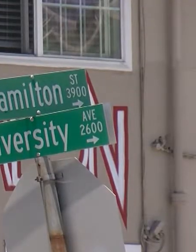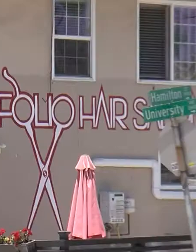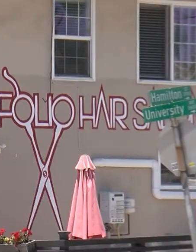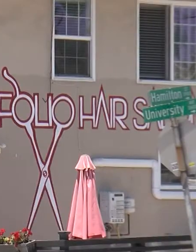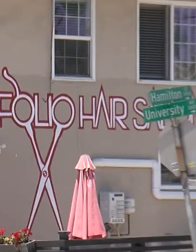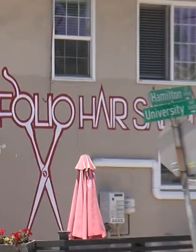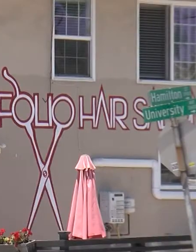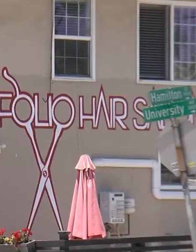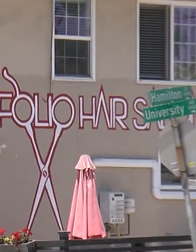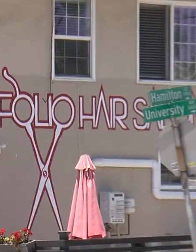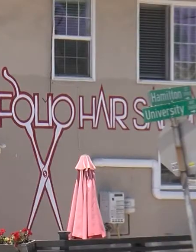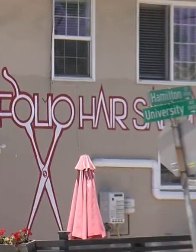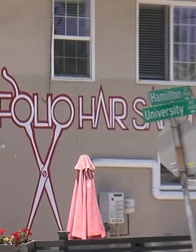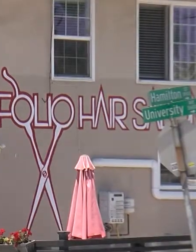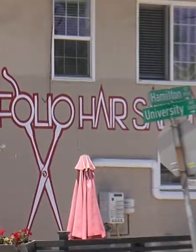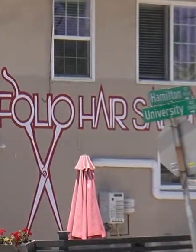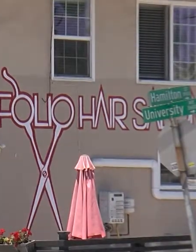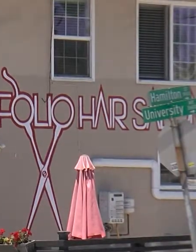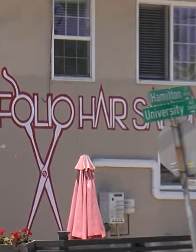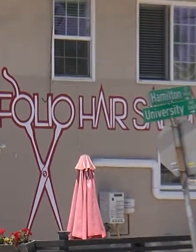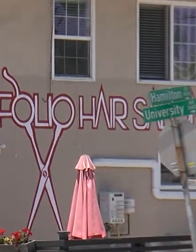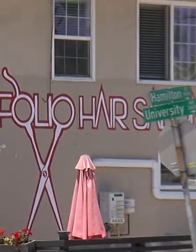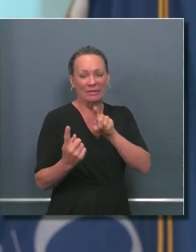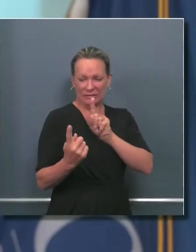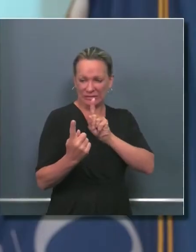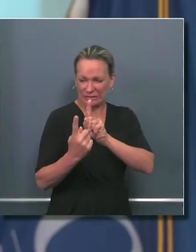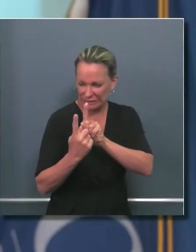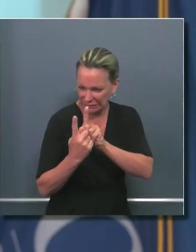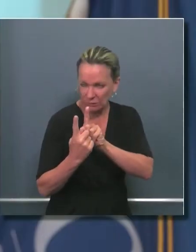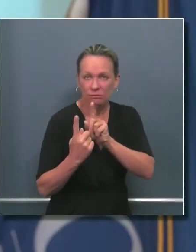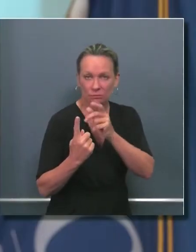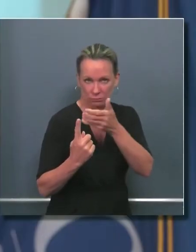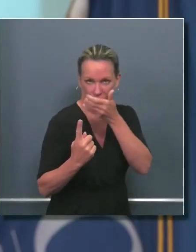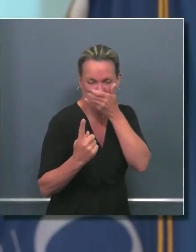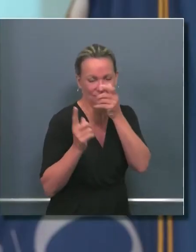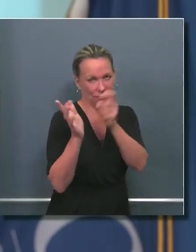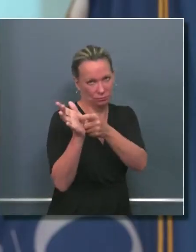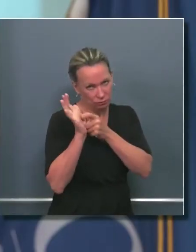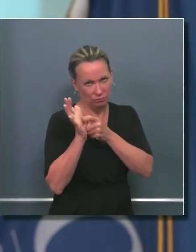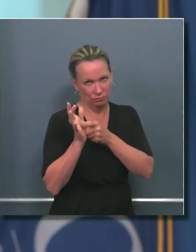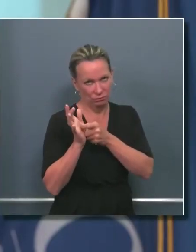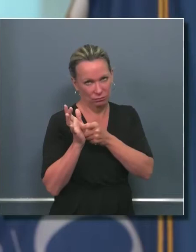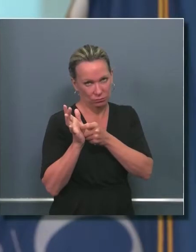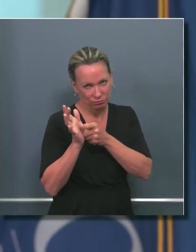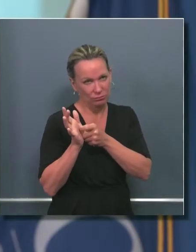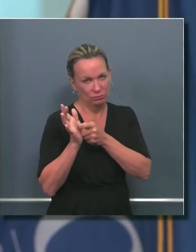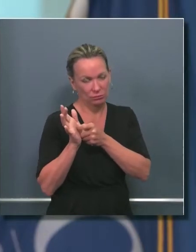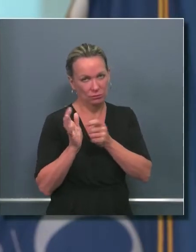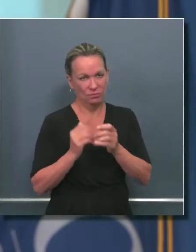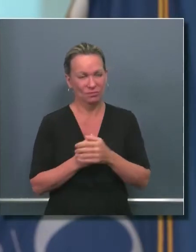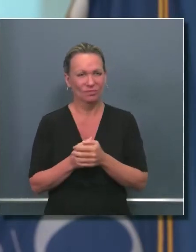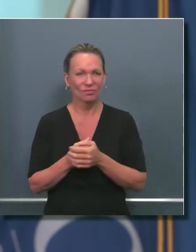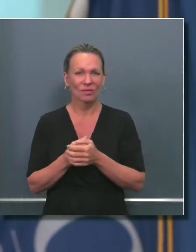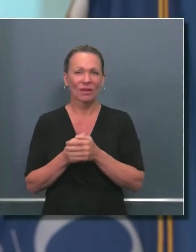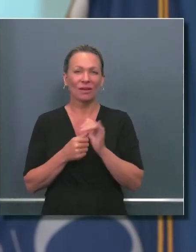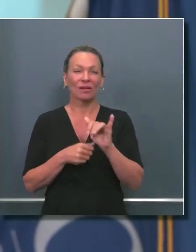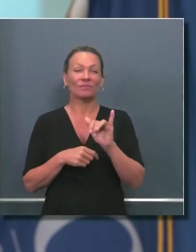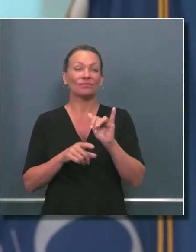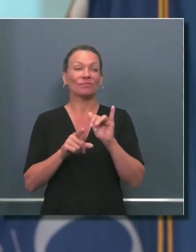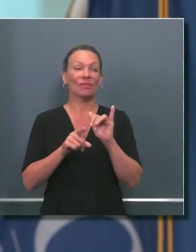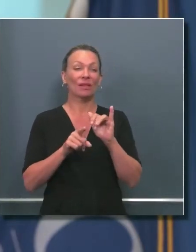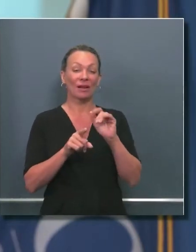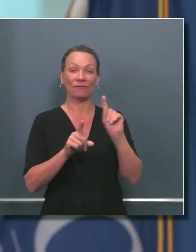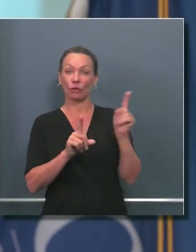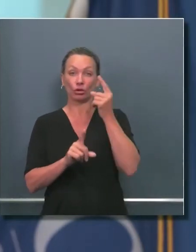much as possible. We're not even out of the first wave of this pandemic. People are talking about the second wave. That's many, many months